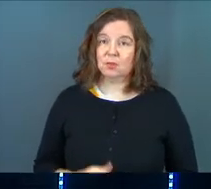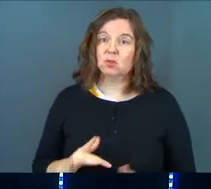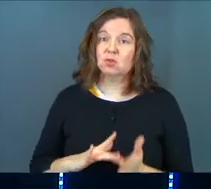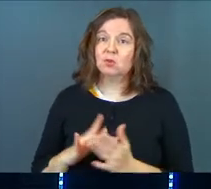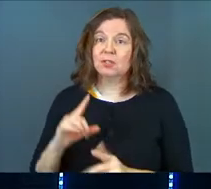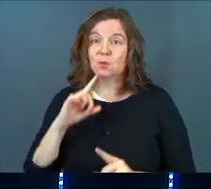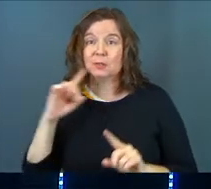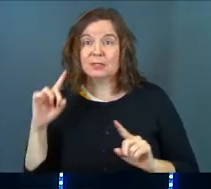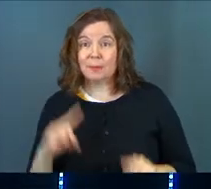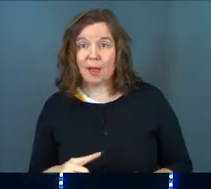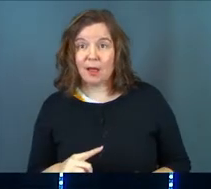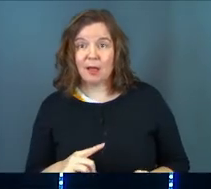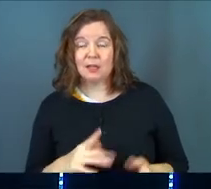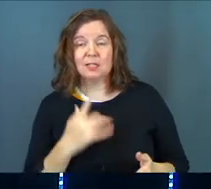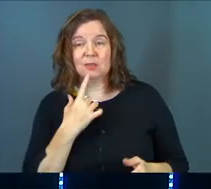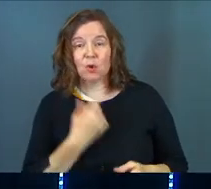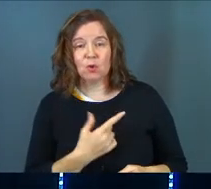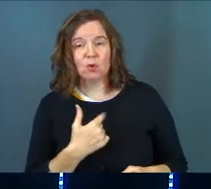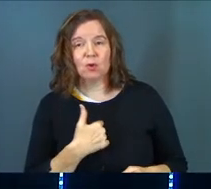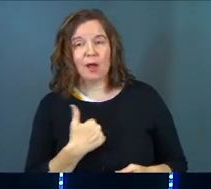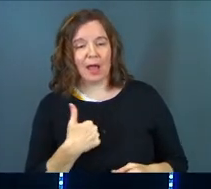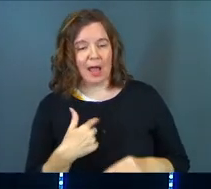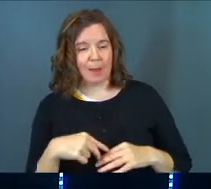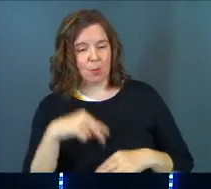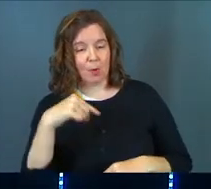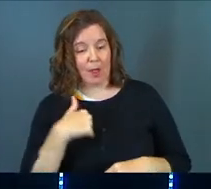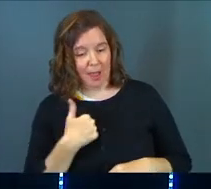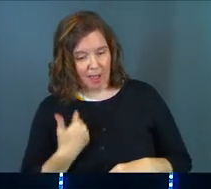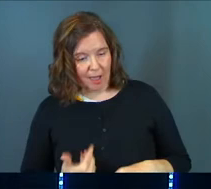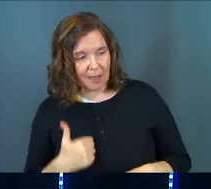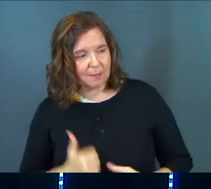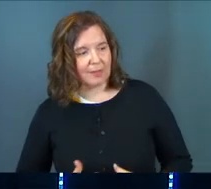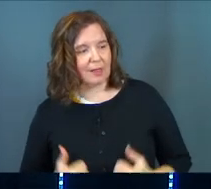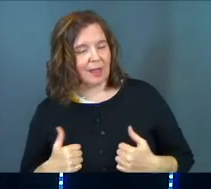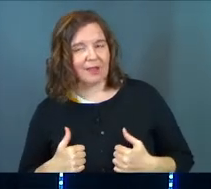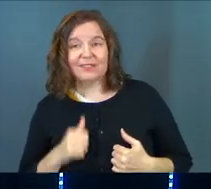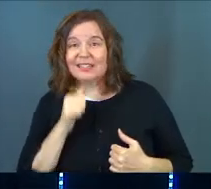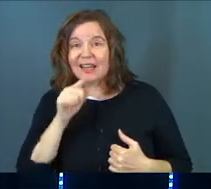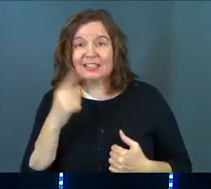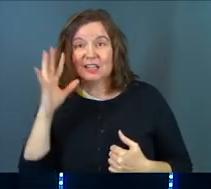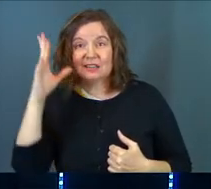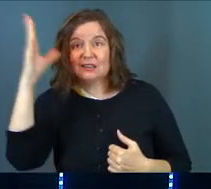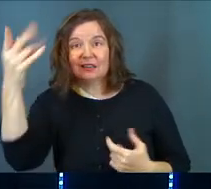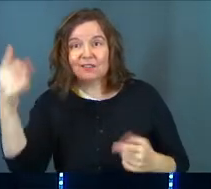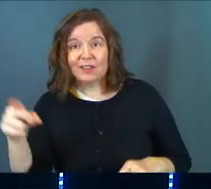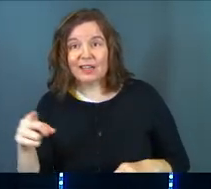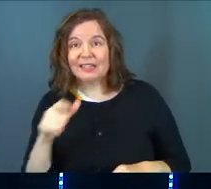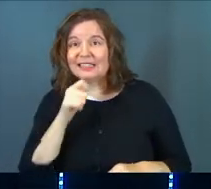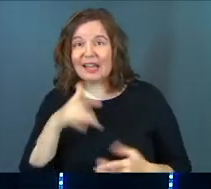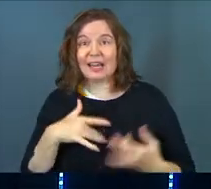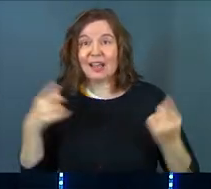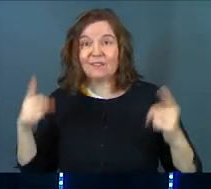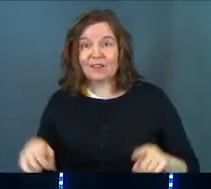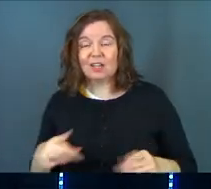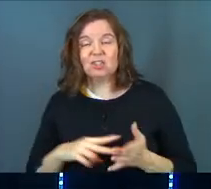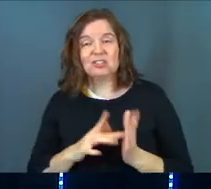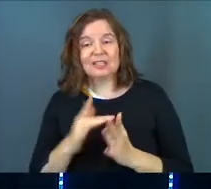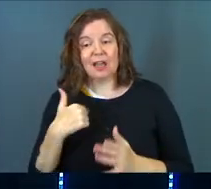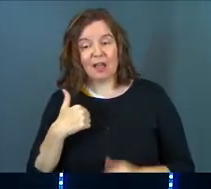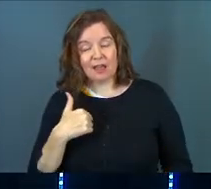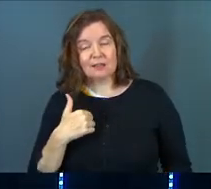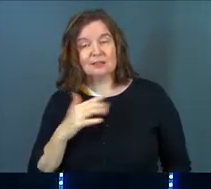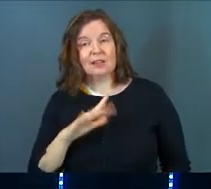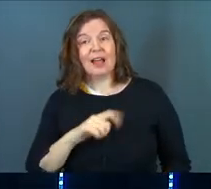So Jesus responds to her. Jesus told her that I'm the resurrection and I'm the life. See, it's not just an event. Resurrection isn't an event. Jesus